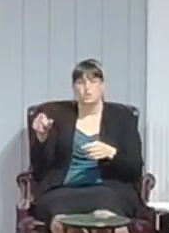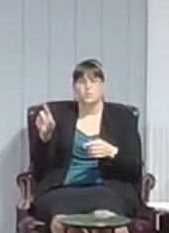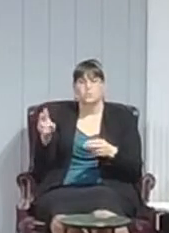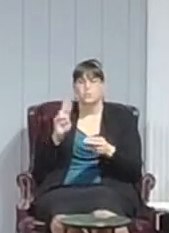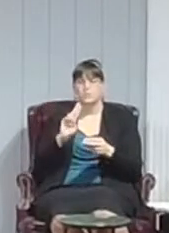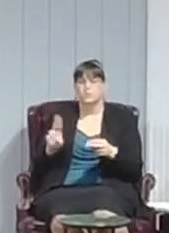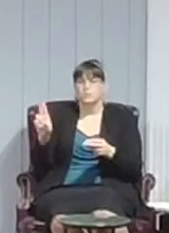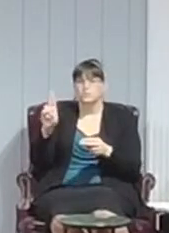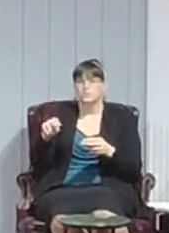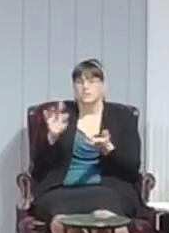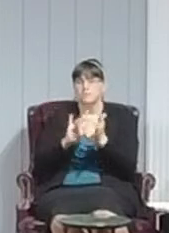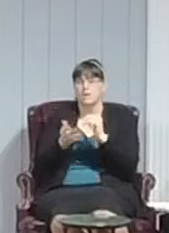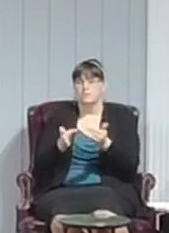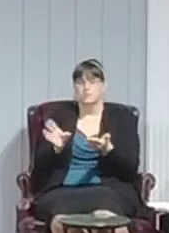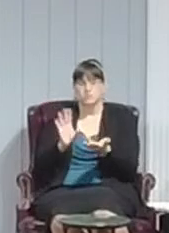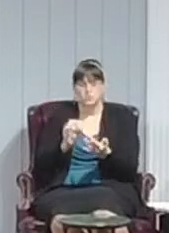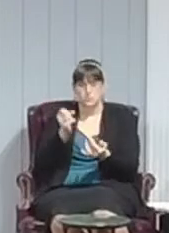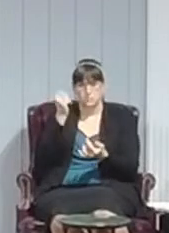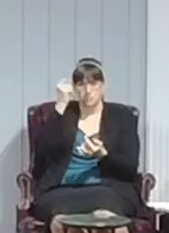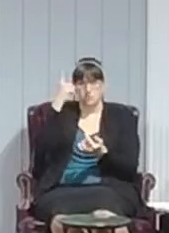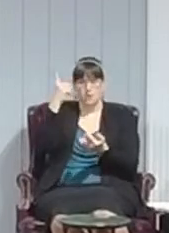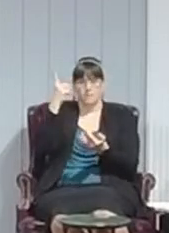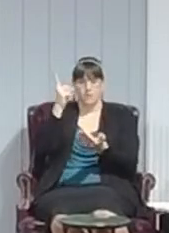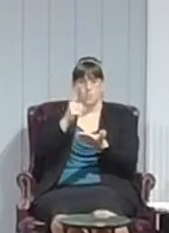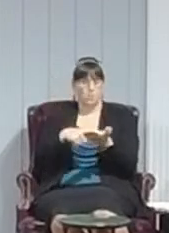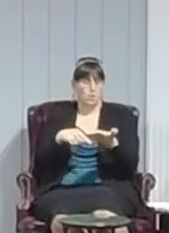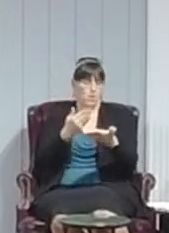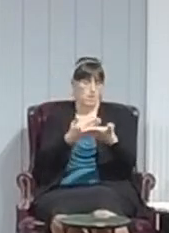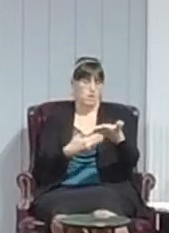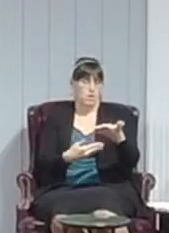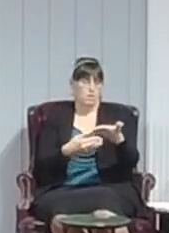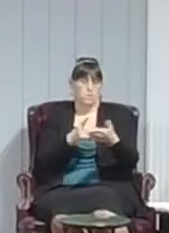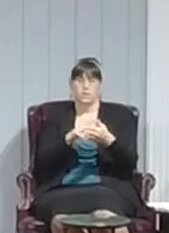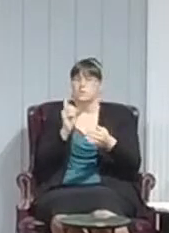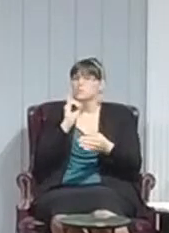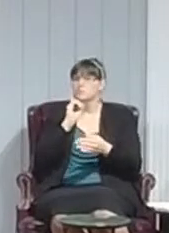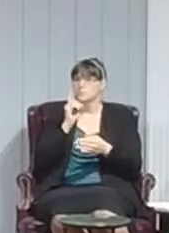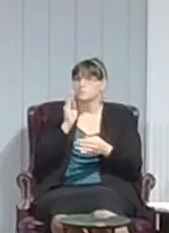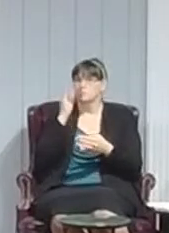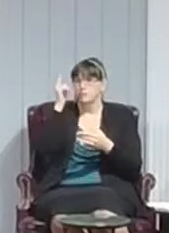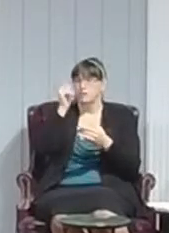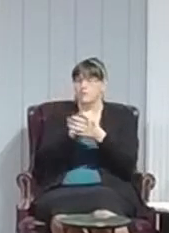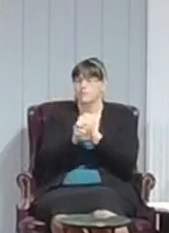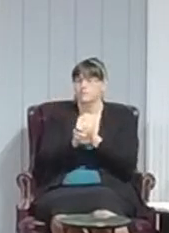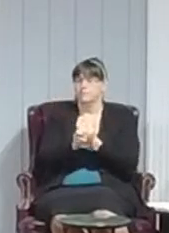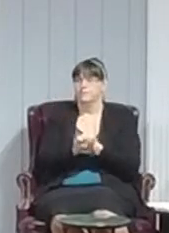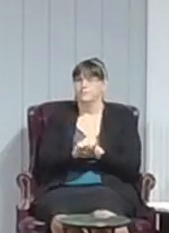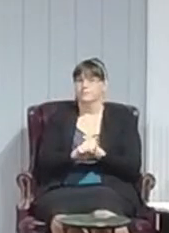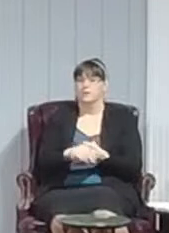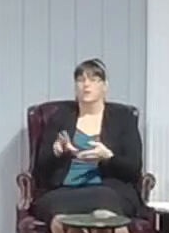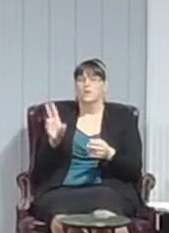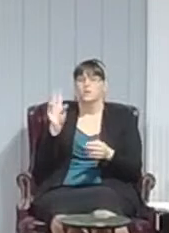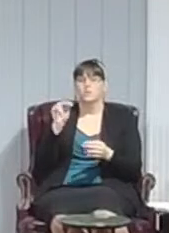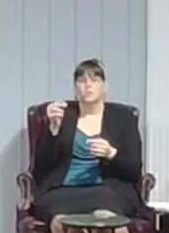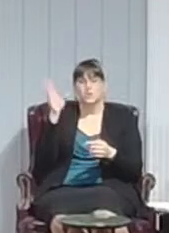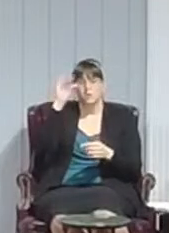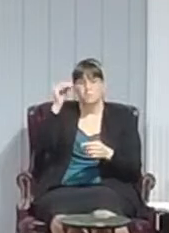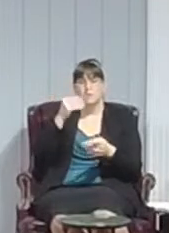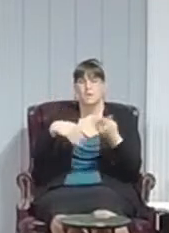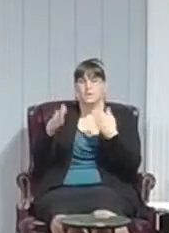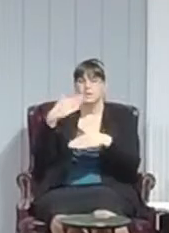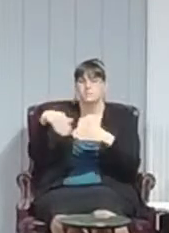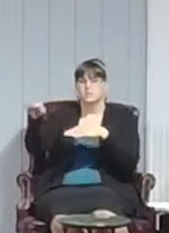a difference between the two. Jesus is the express image of God the Father, and no man comes to God, to the Father, but by